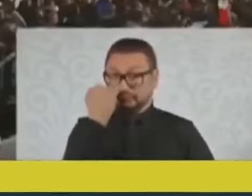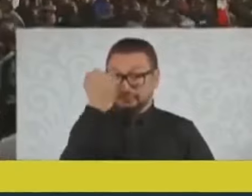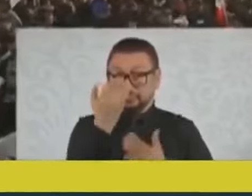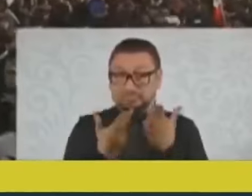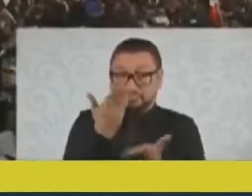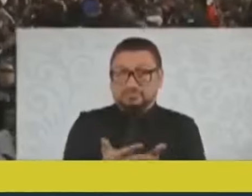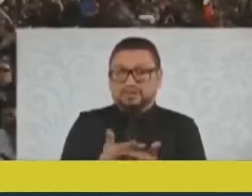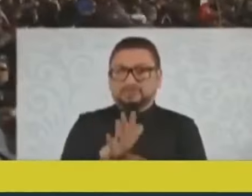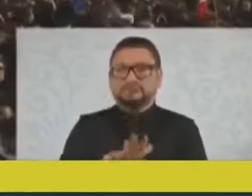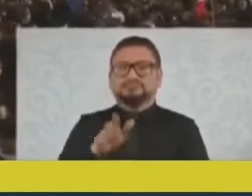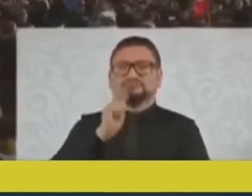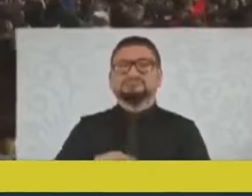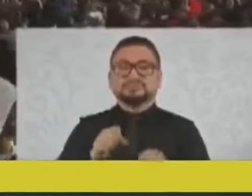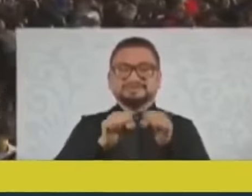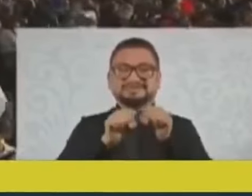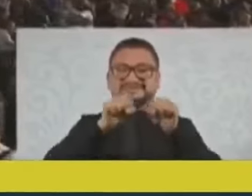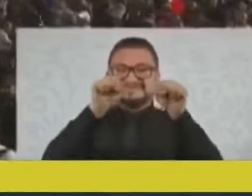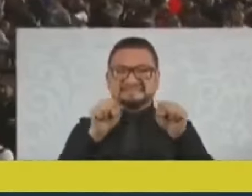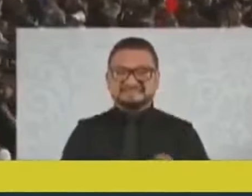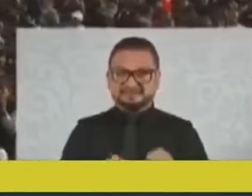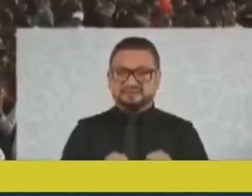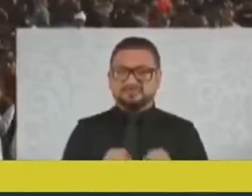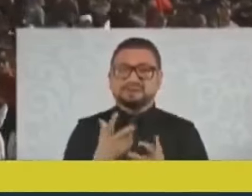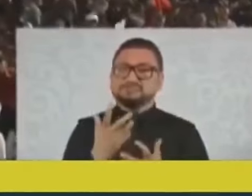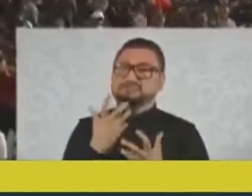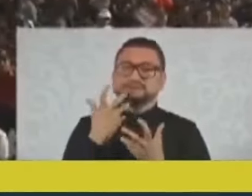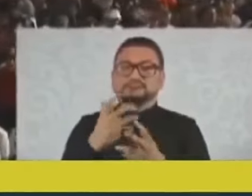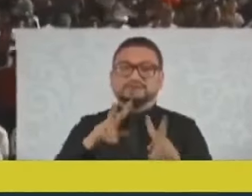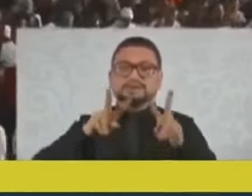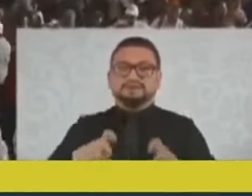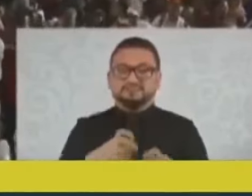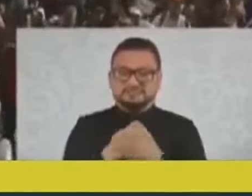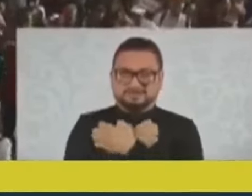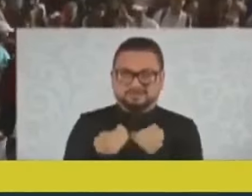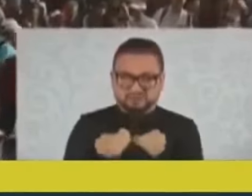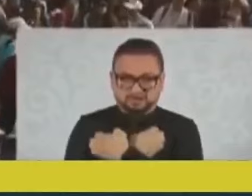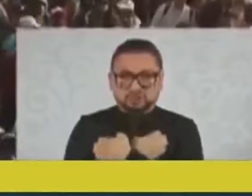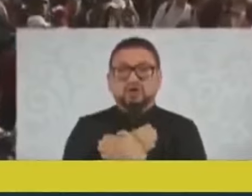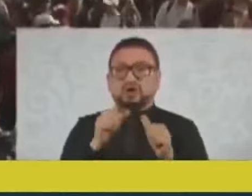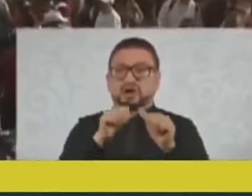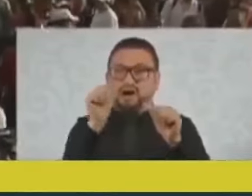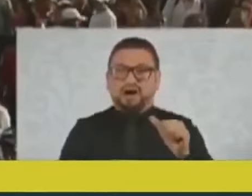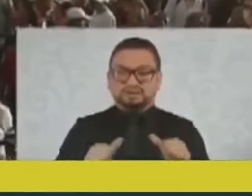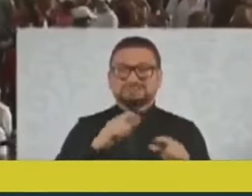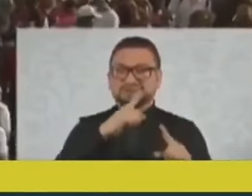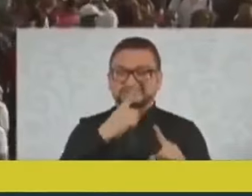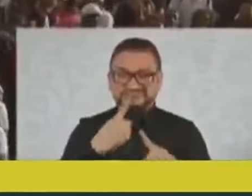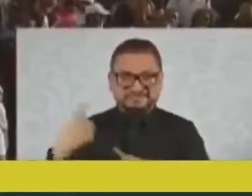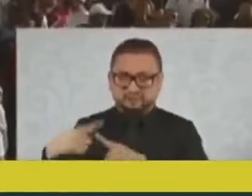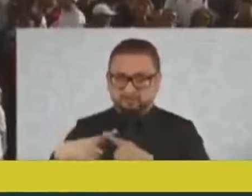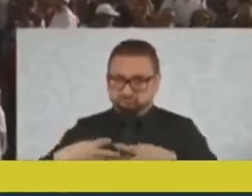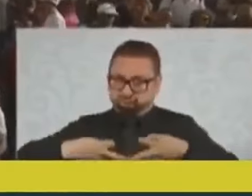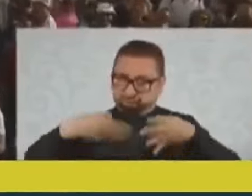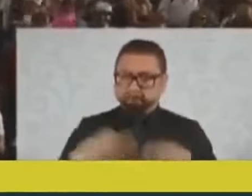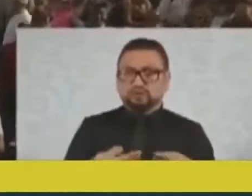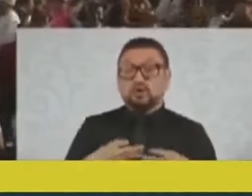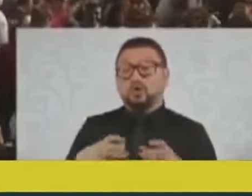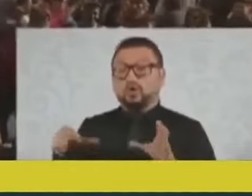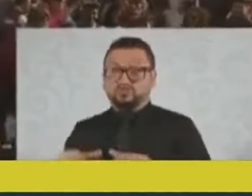36. We will create the most ambitious system of education and